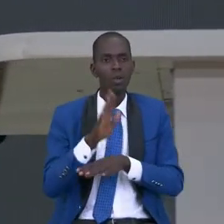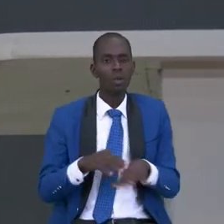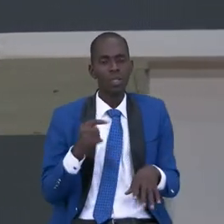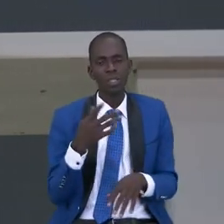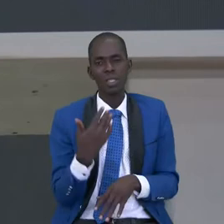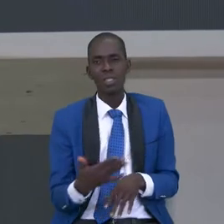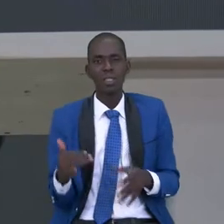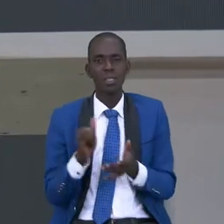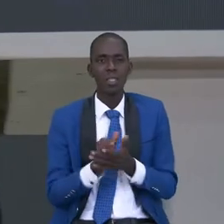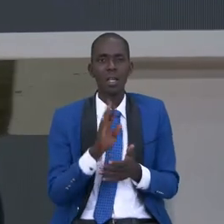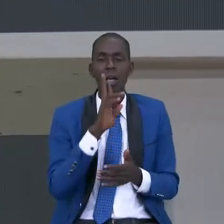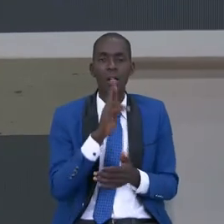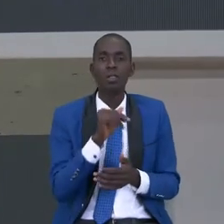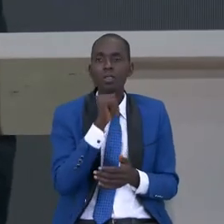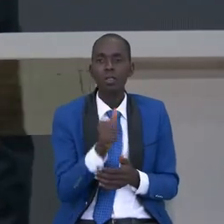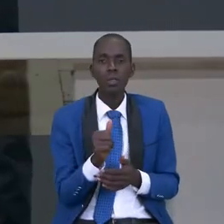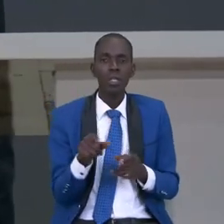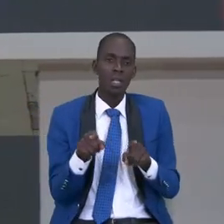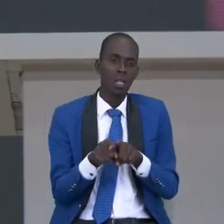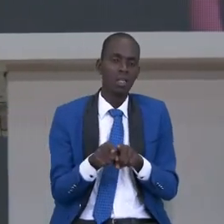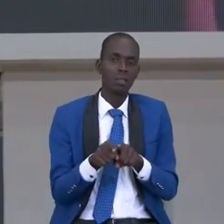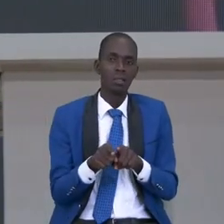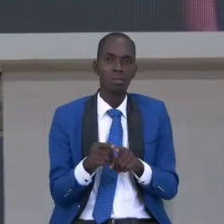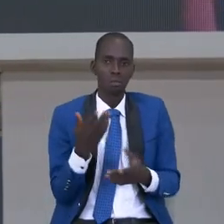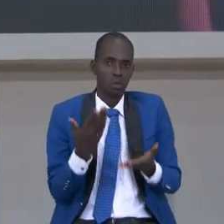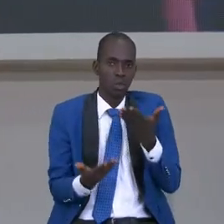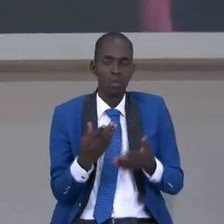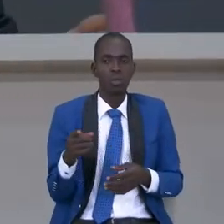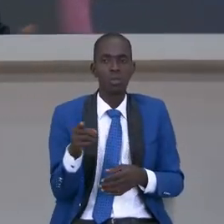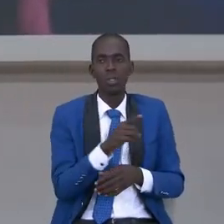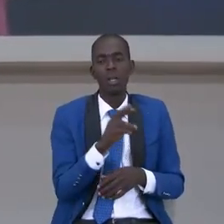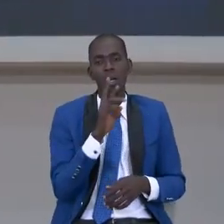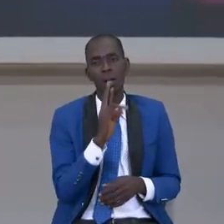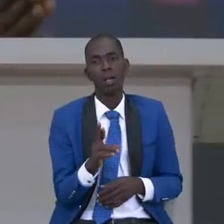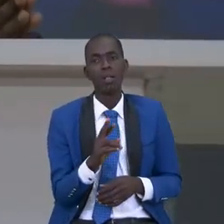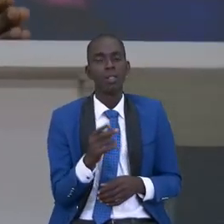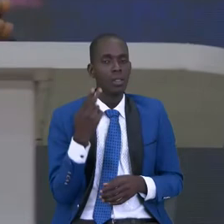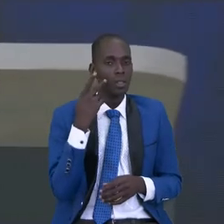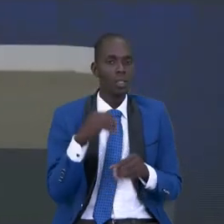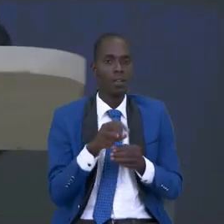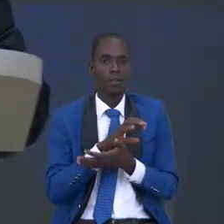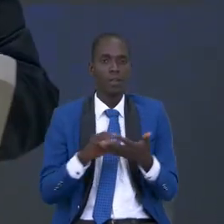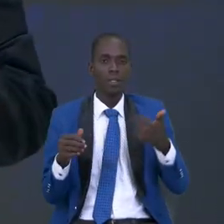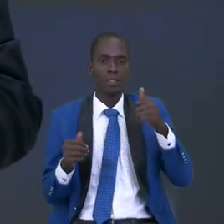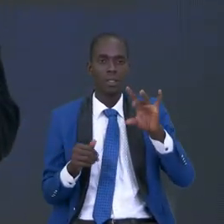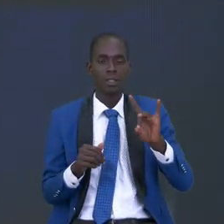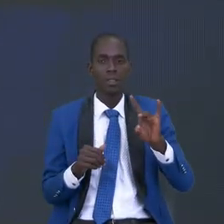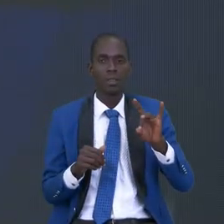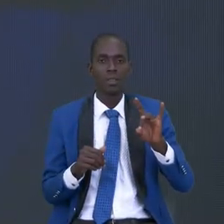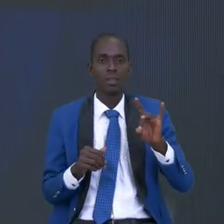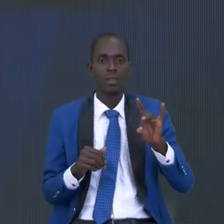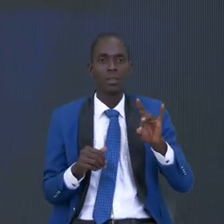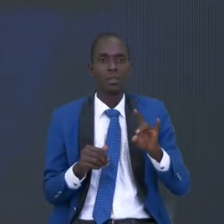be not as though they were. In verse 18, it says, so against